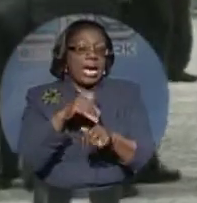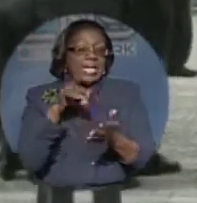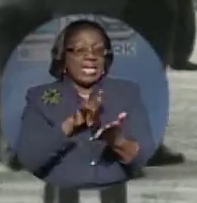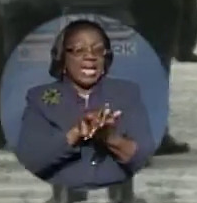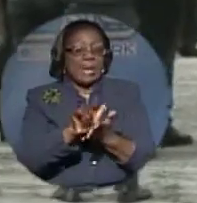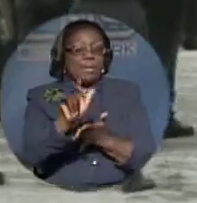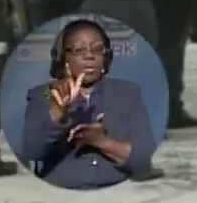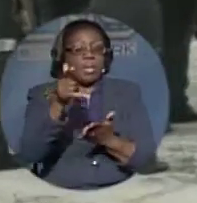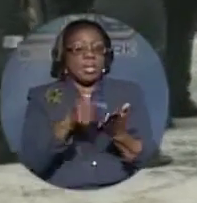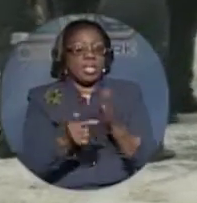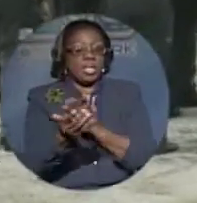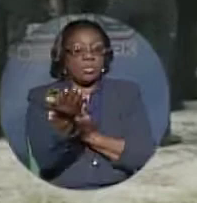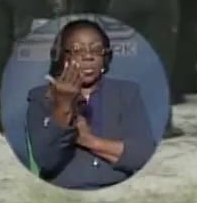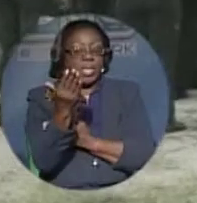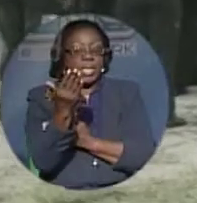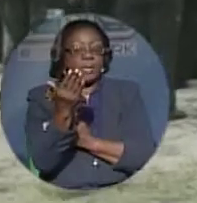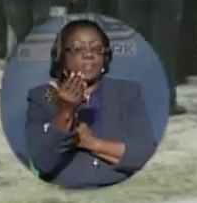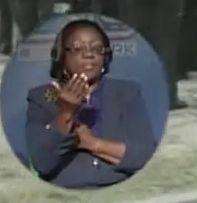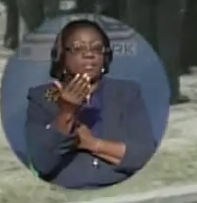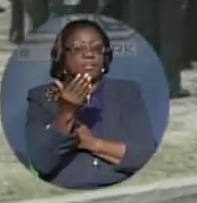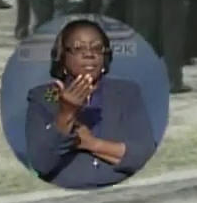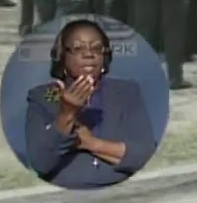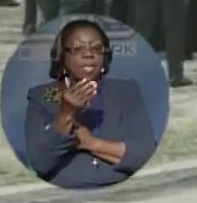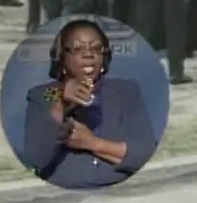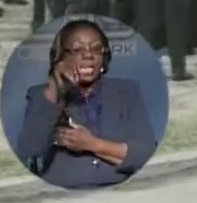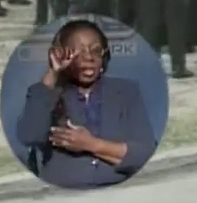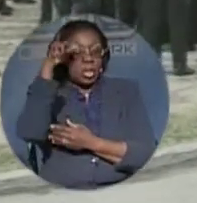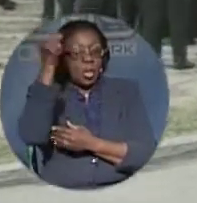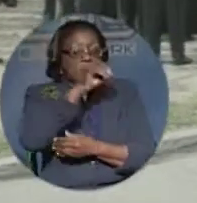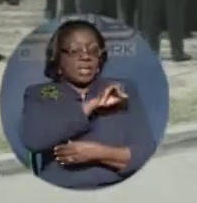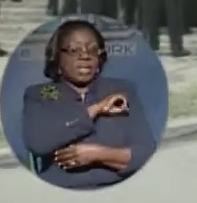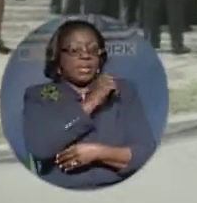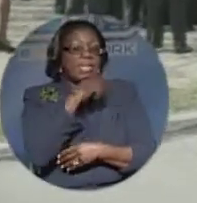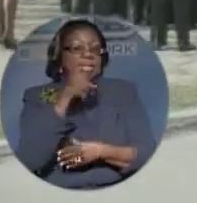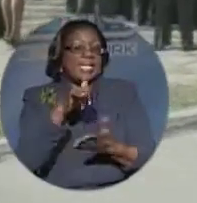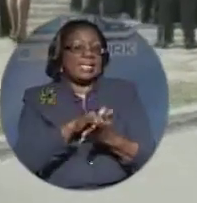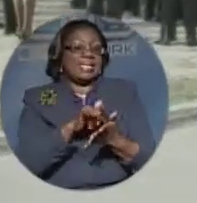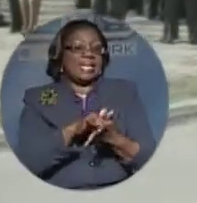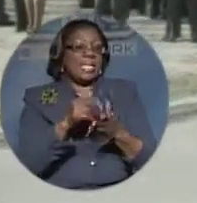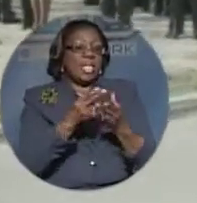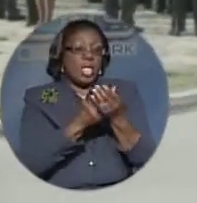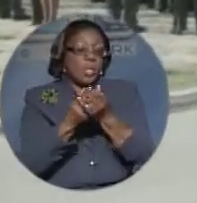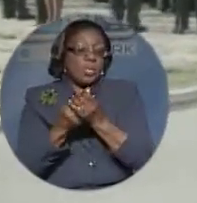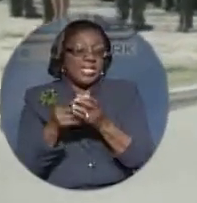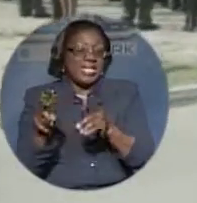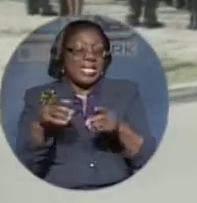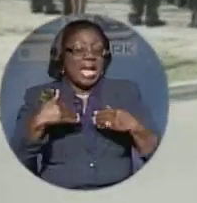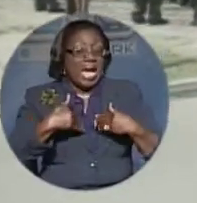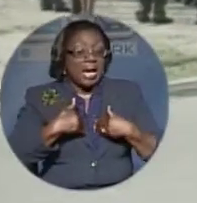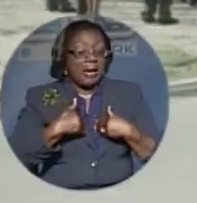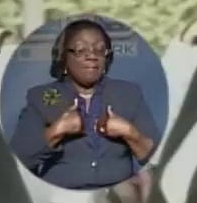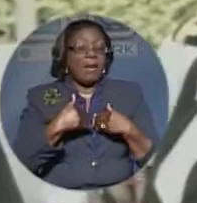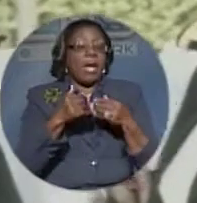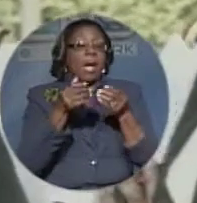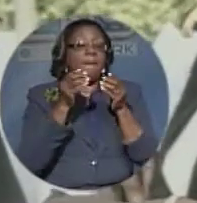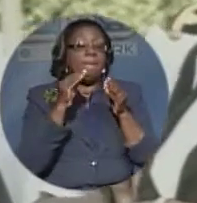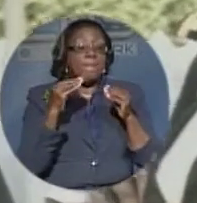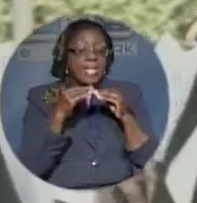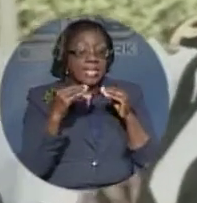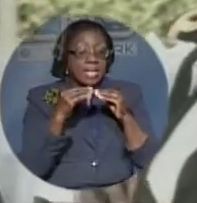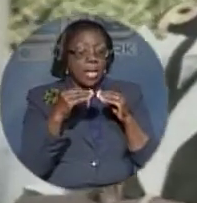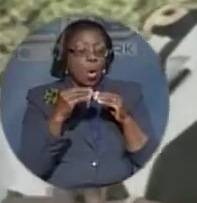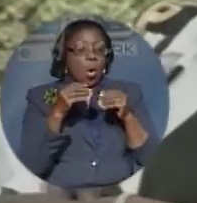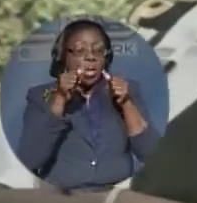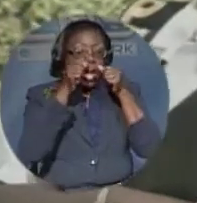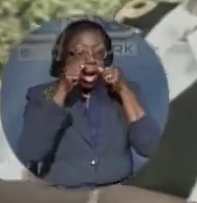International Airport were on strike this morning. Sloan Smith confirmed that the union did hold a meeting with its members at the customs location on Arawak